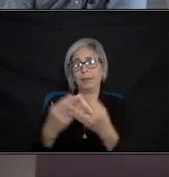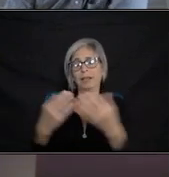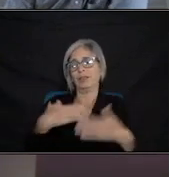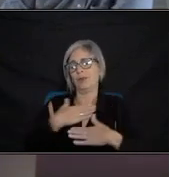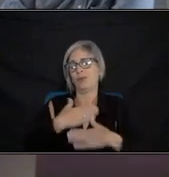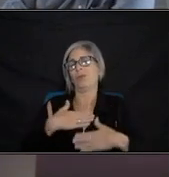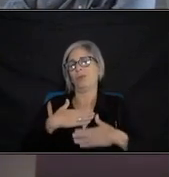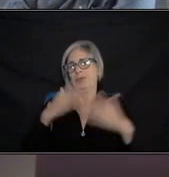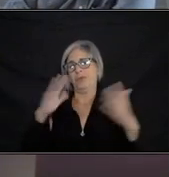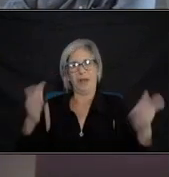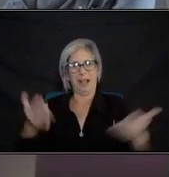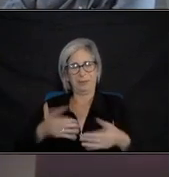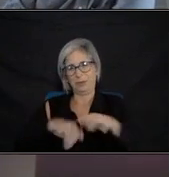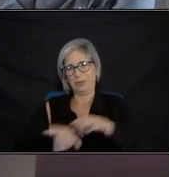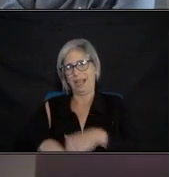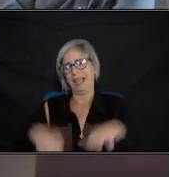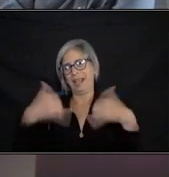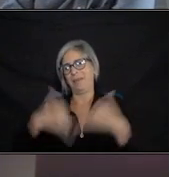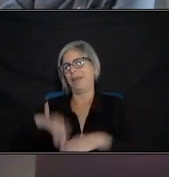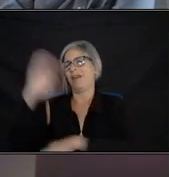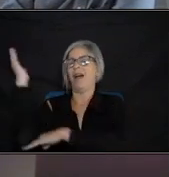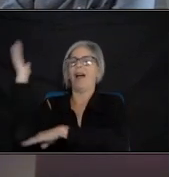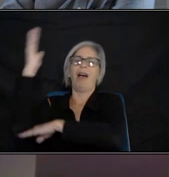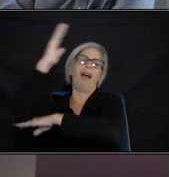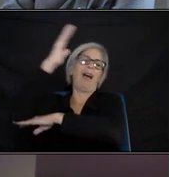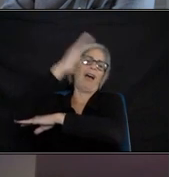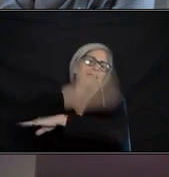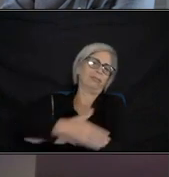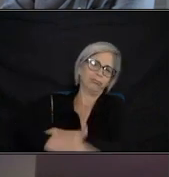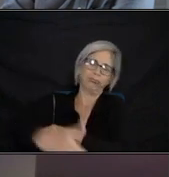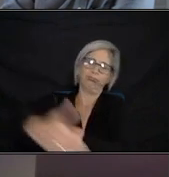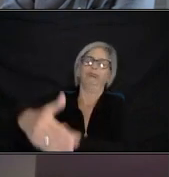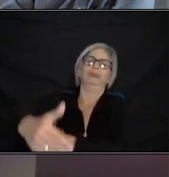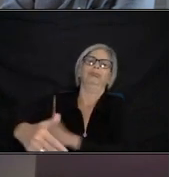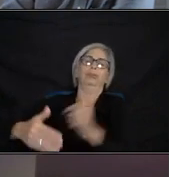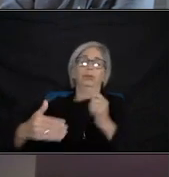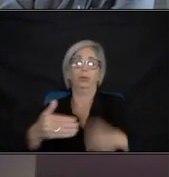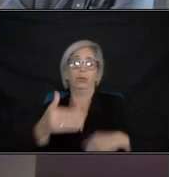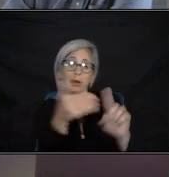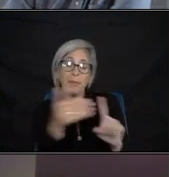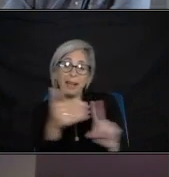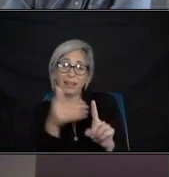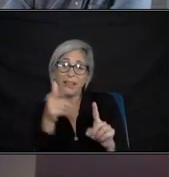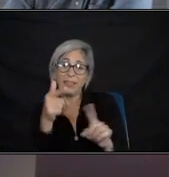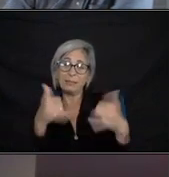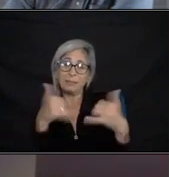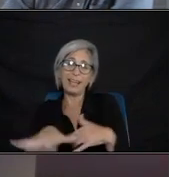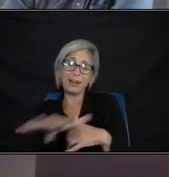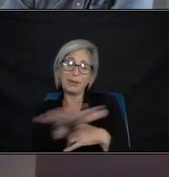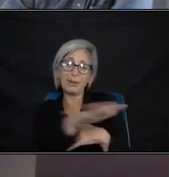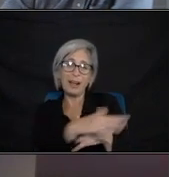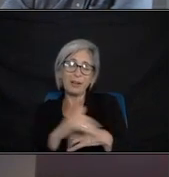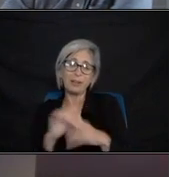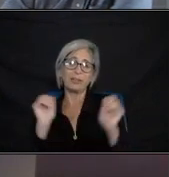play for the remainder of the day. And as a reminder, these playgrounds, as